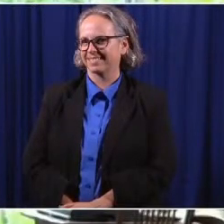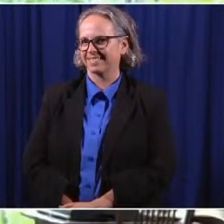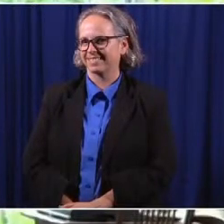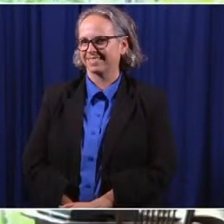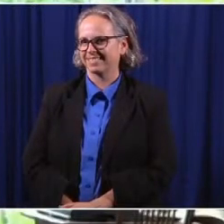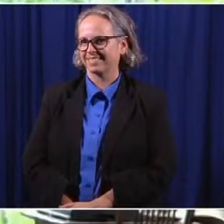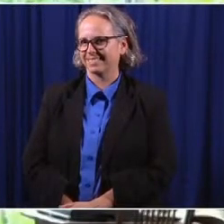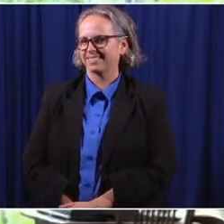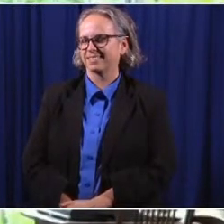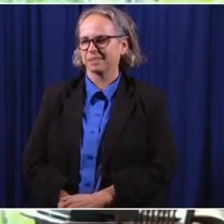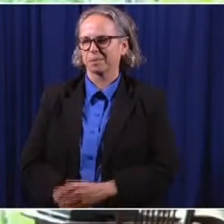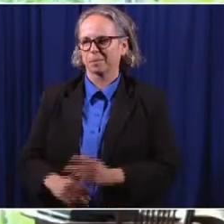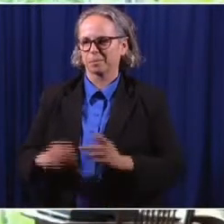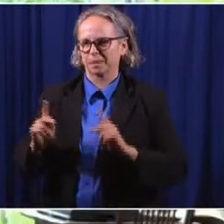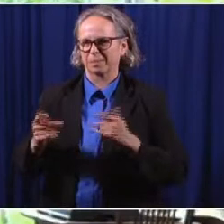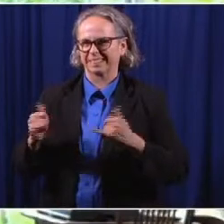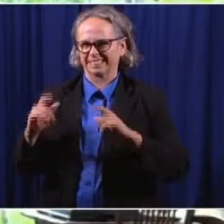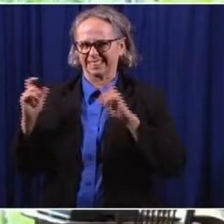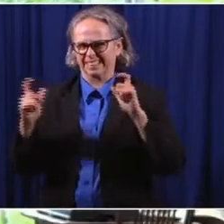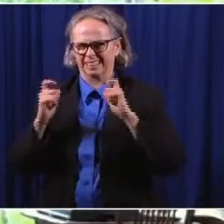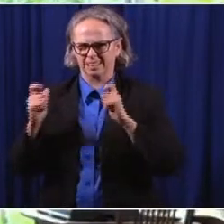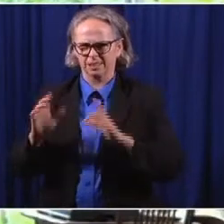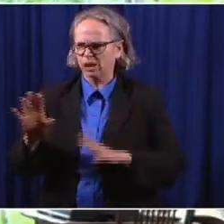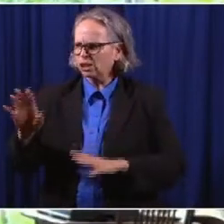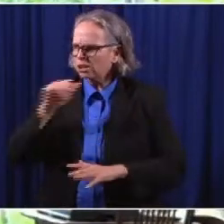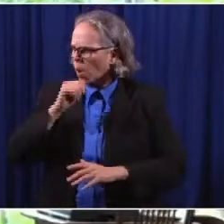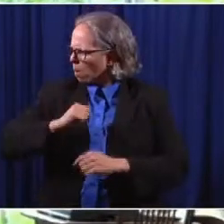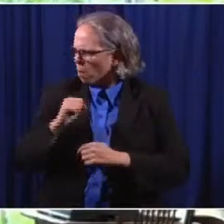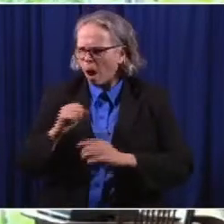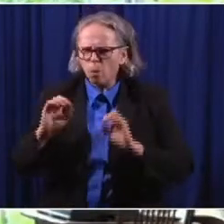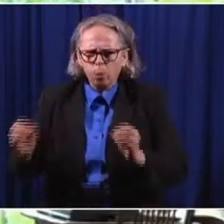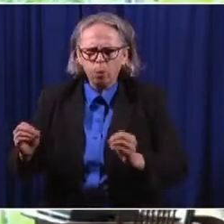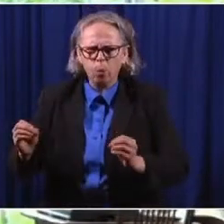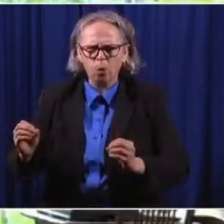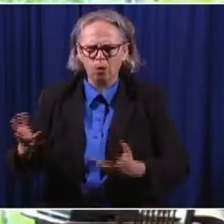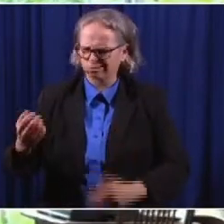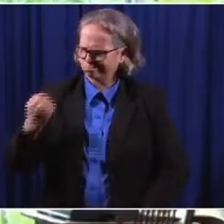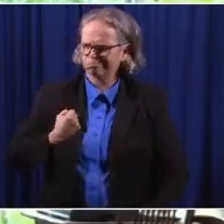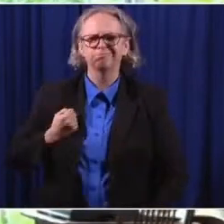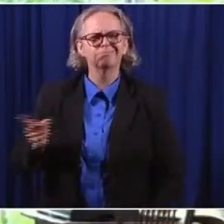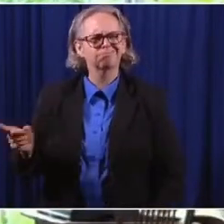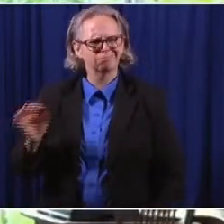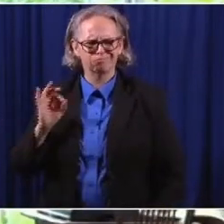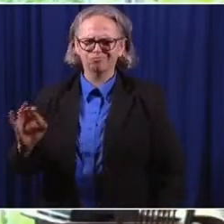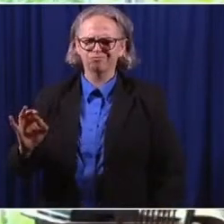You didn't even flinch. She's tough. That's tough. She's tough.